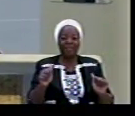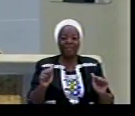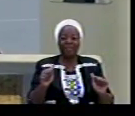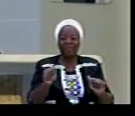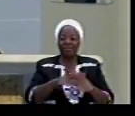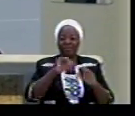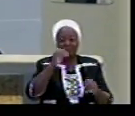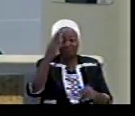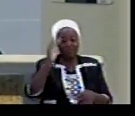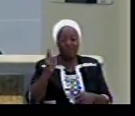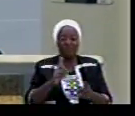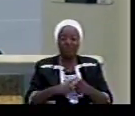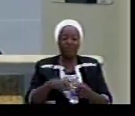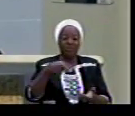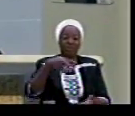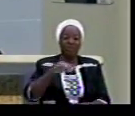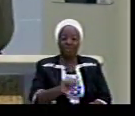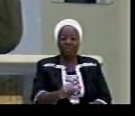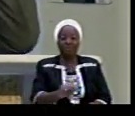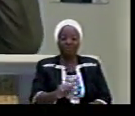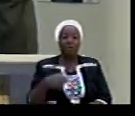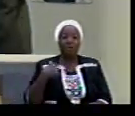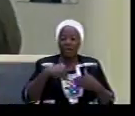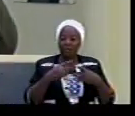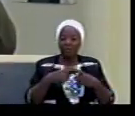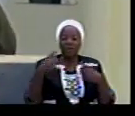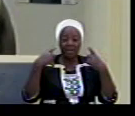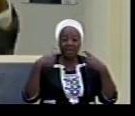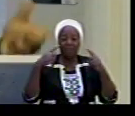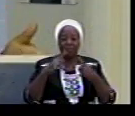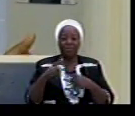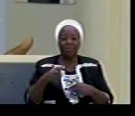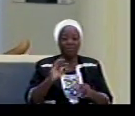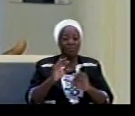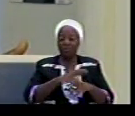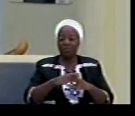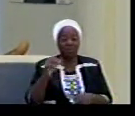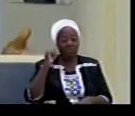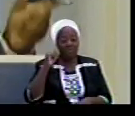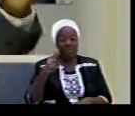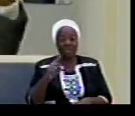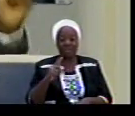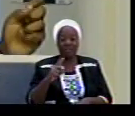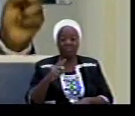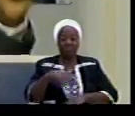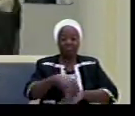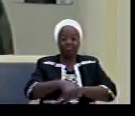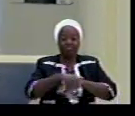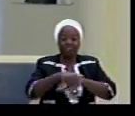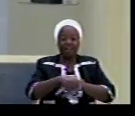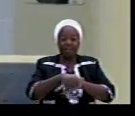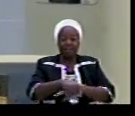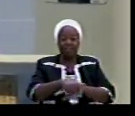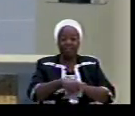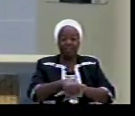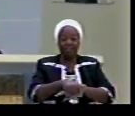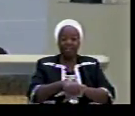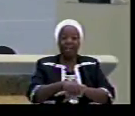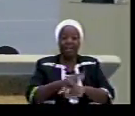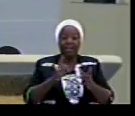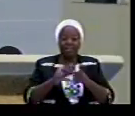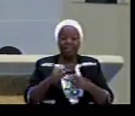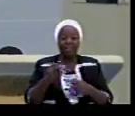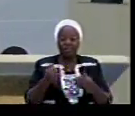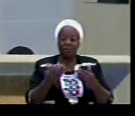need to announce to you, if you don't understand English, there is Yoruba